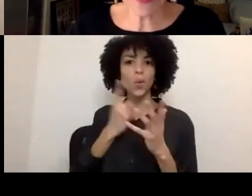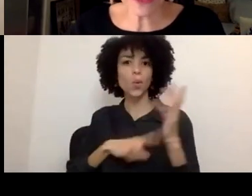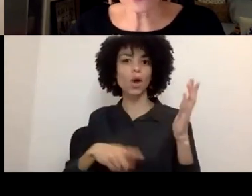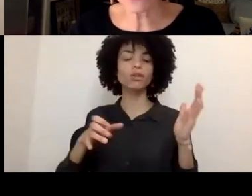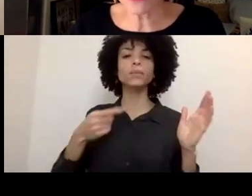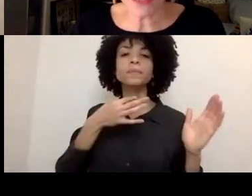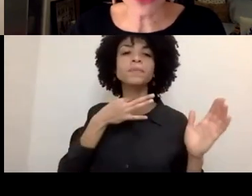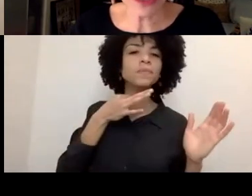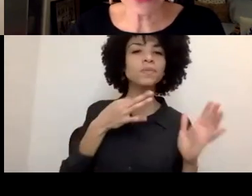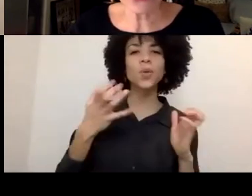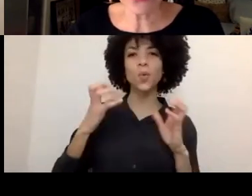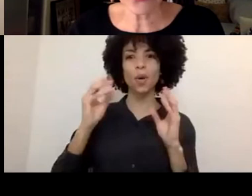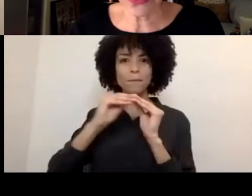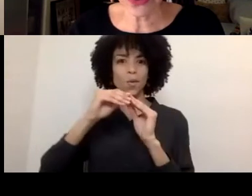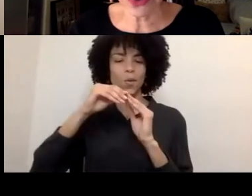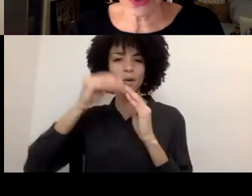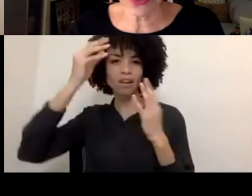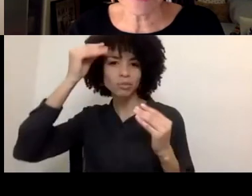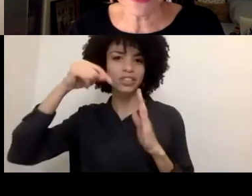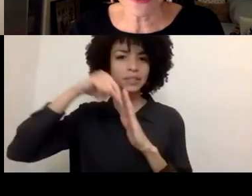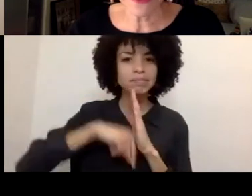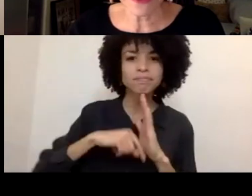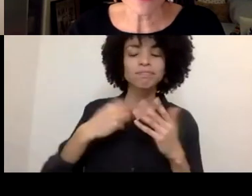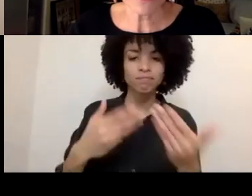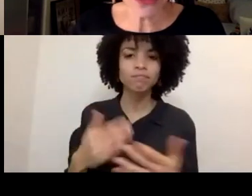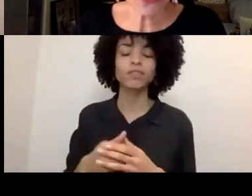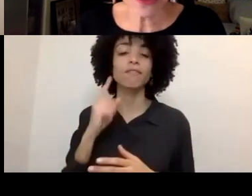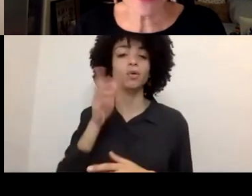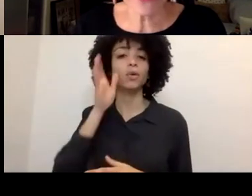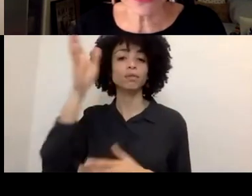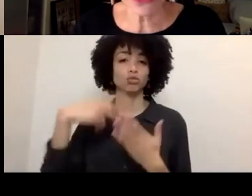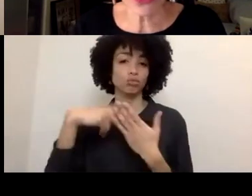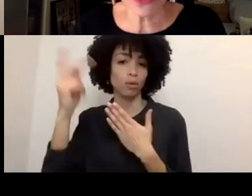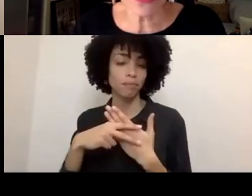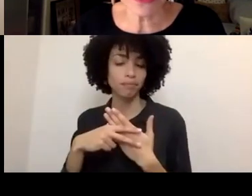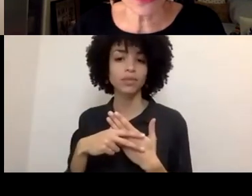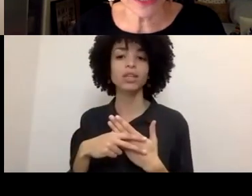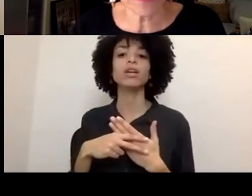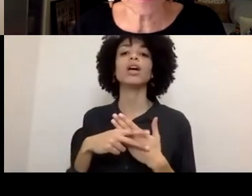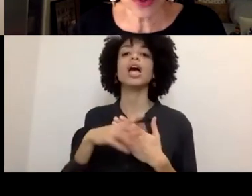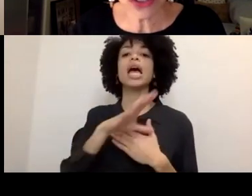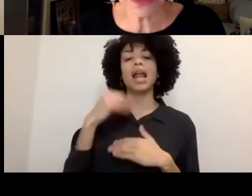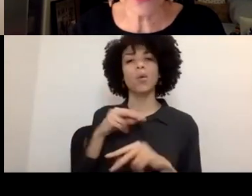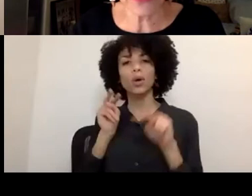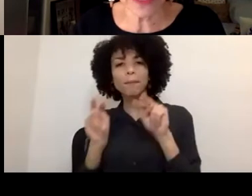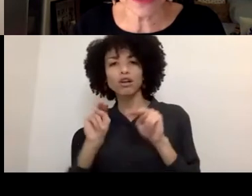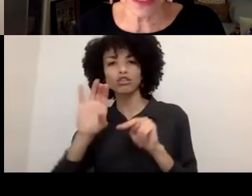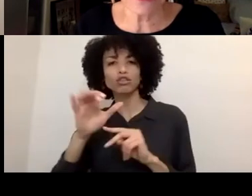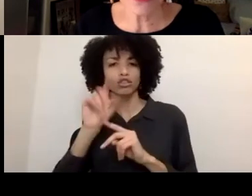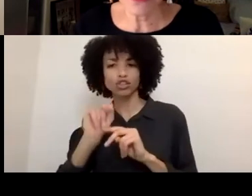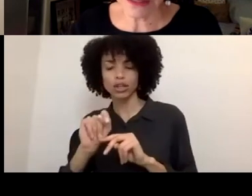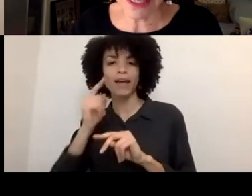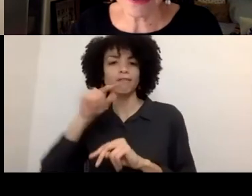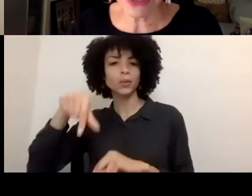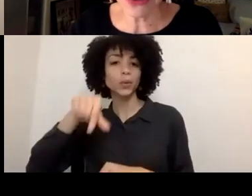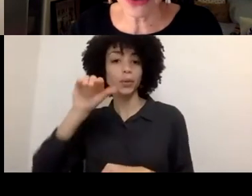learn about or take action on for future programs. And also, of course, I'll be fielding your questions in the Q&A portion of the event tonight,